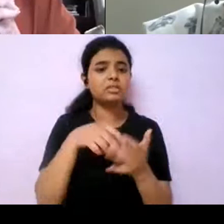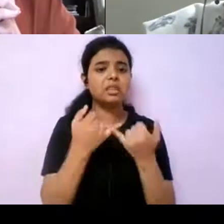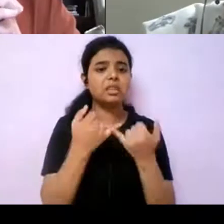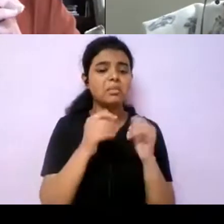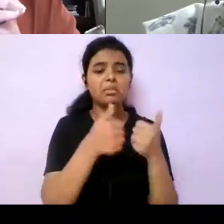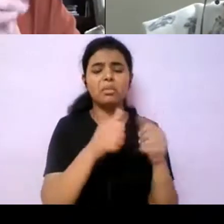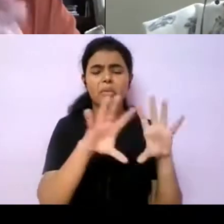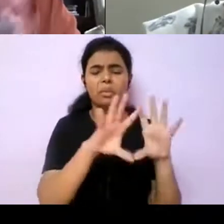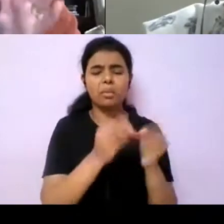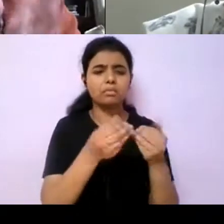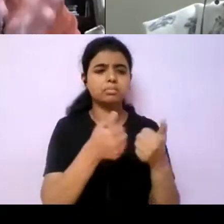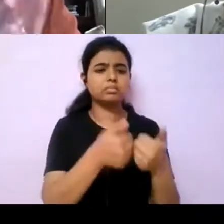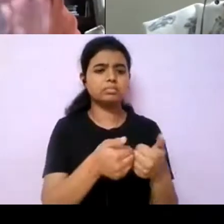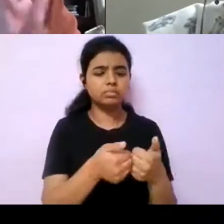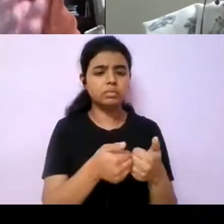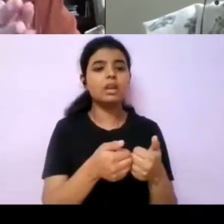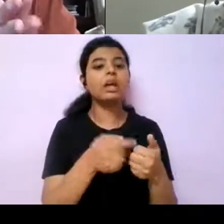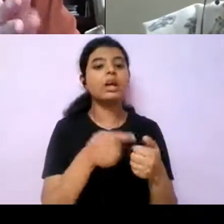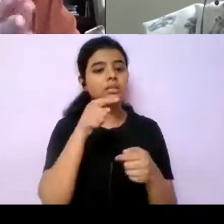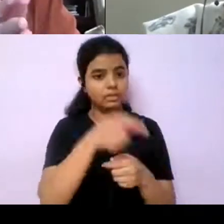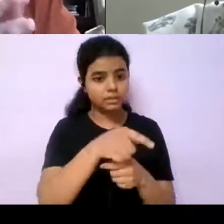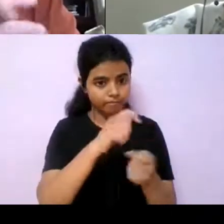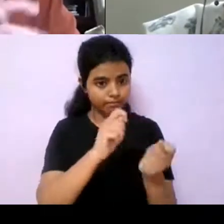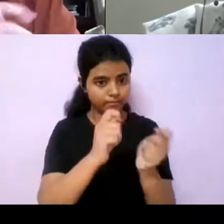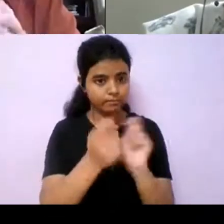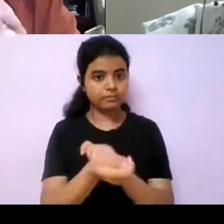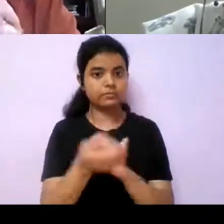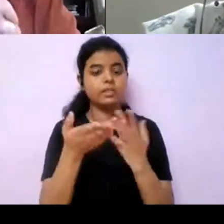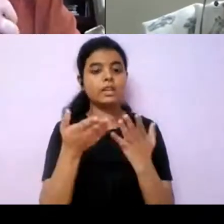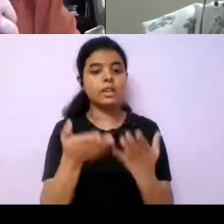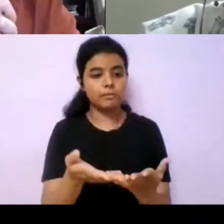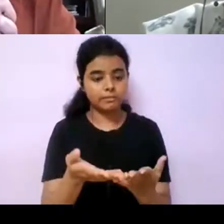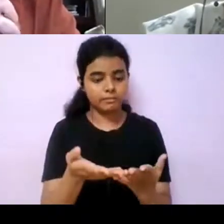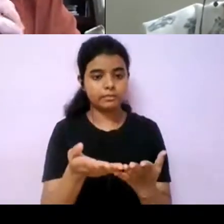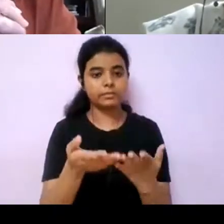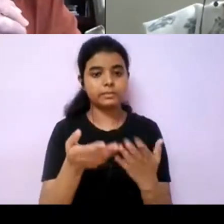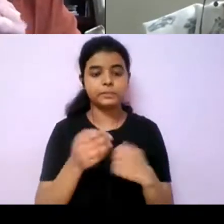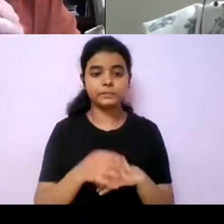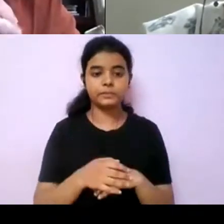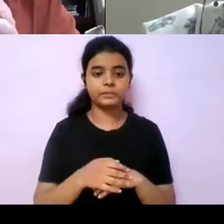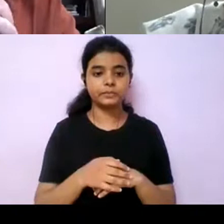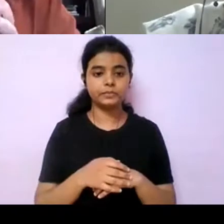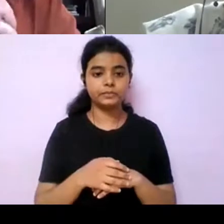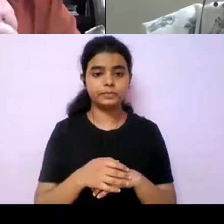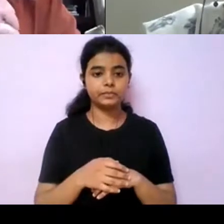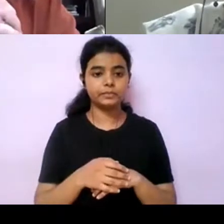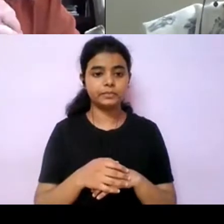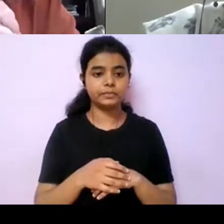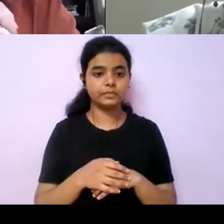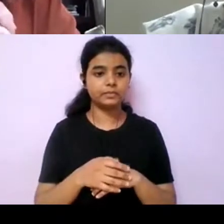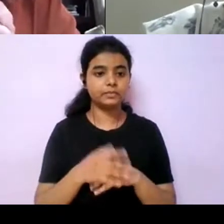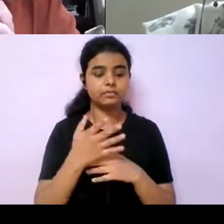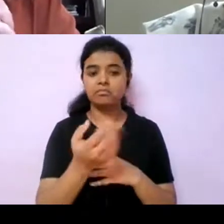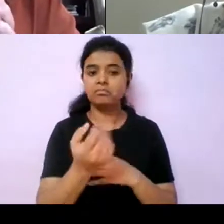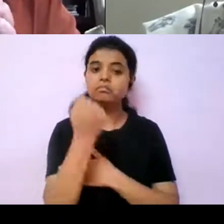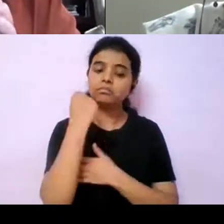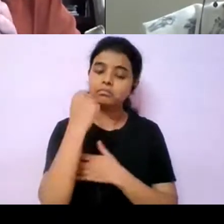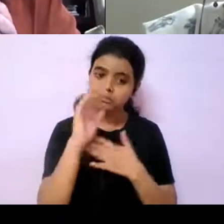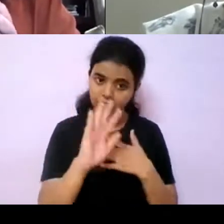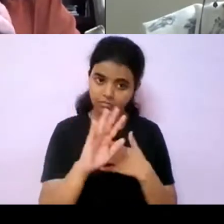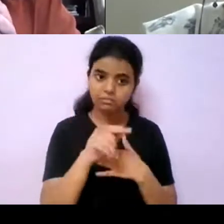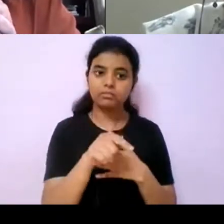I think changes that dynamic somewhat. She has a great deal more power once